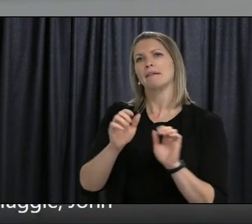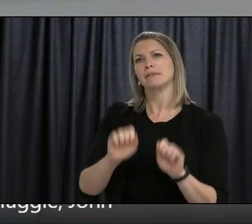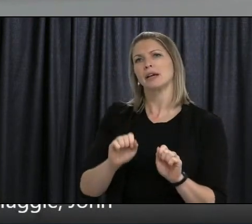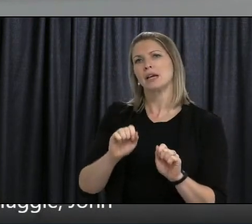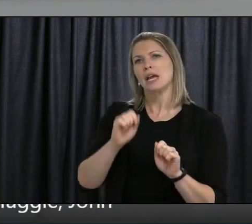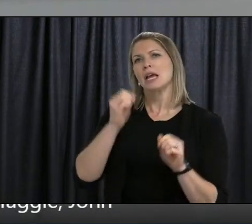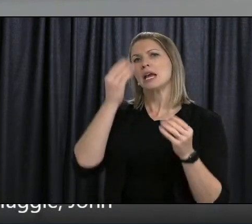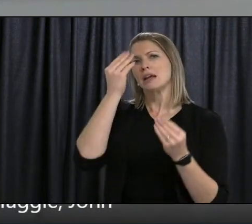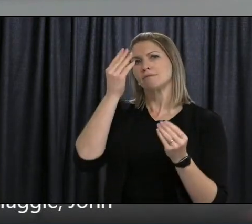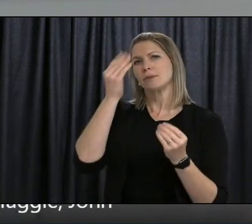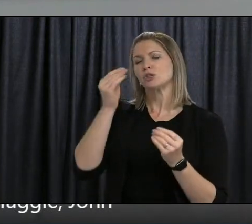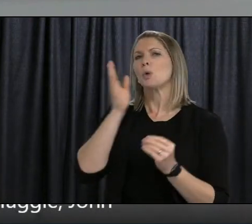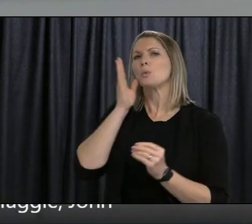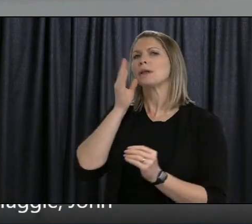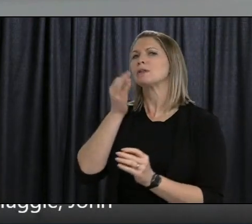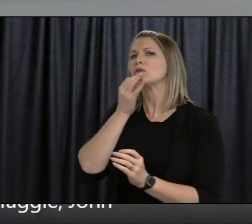website.